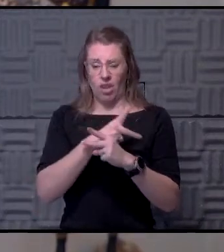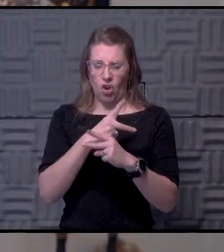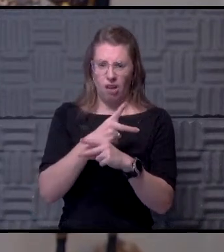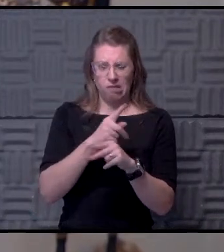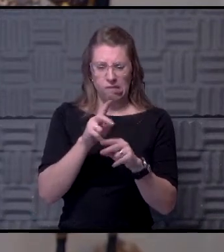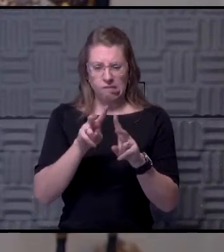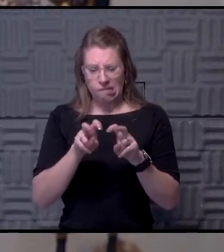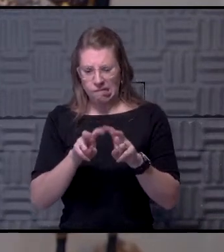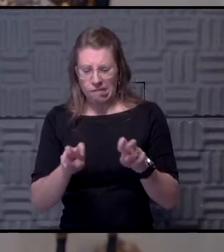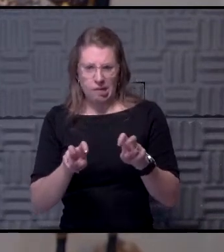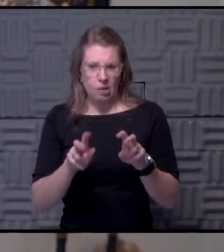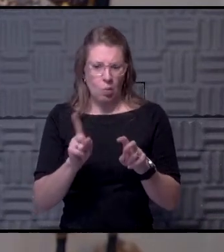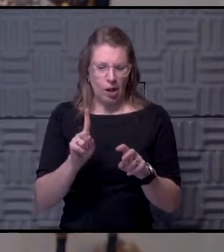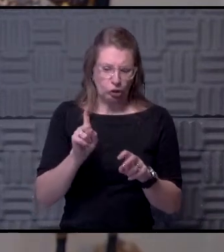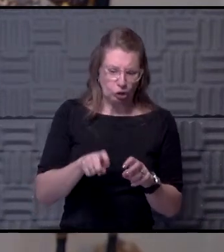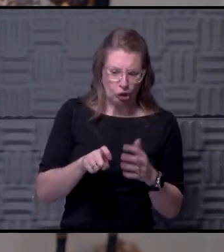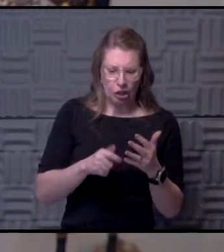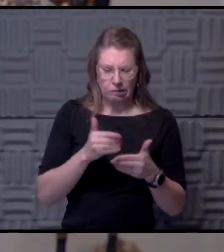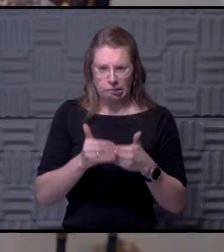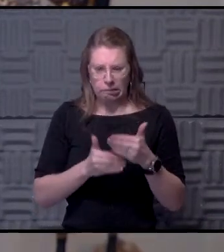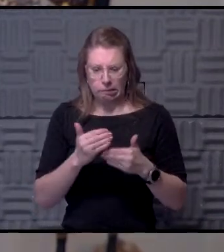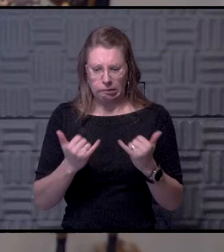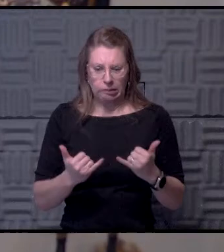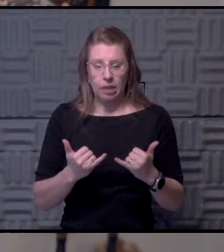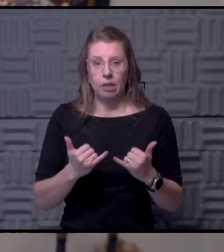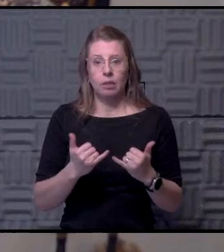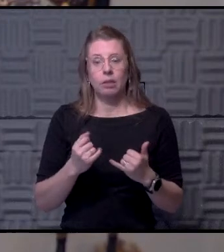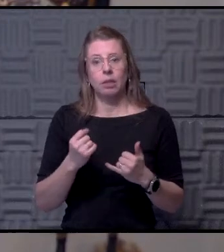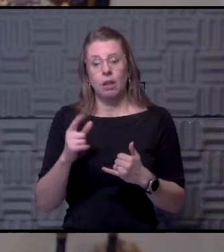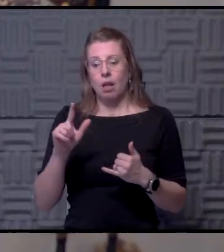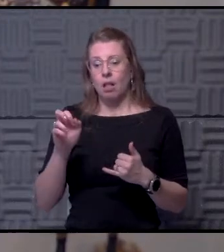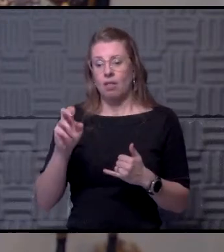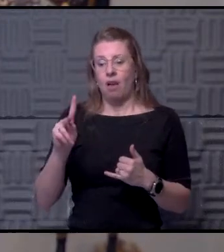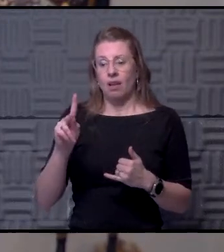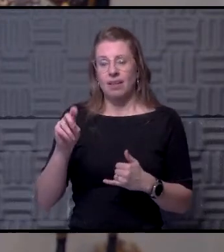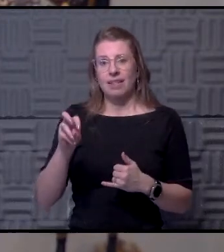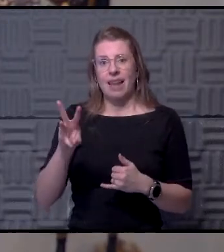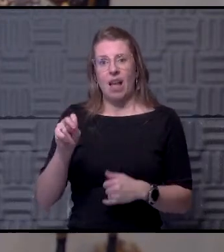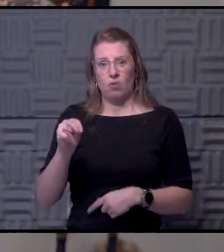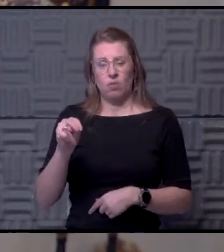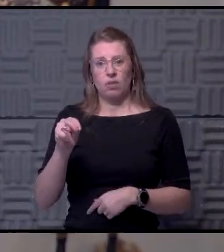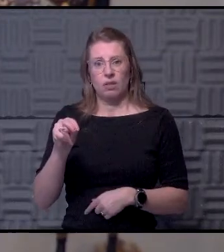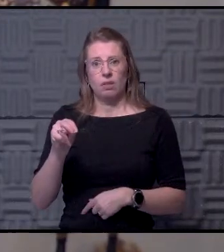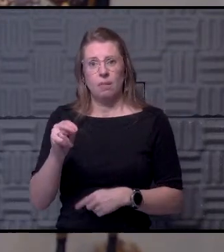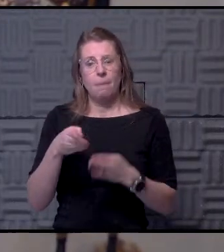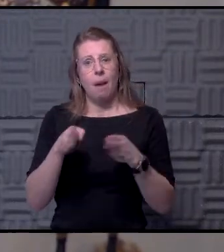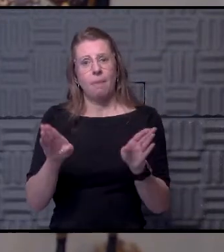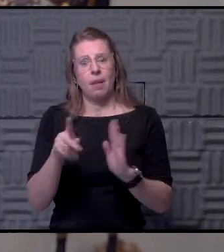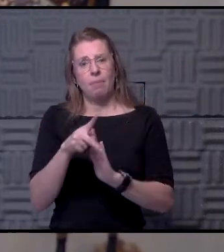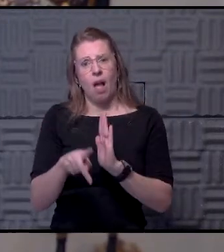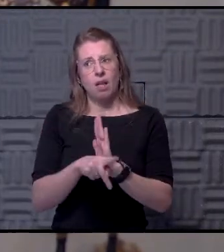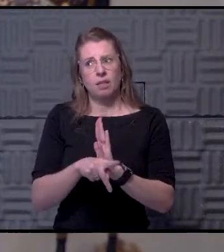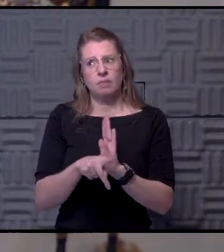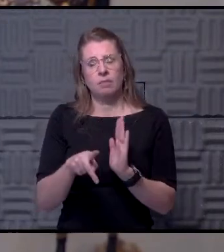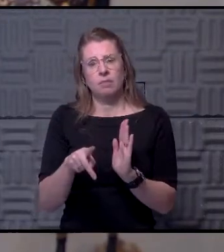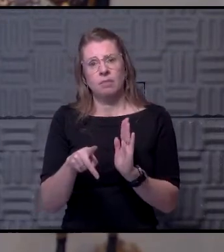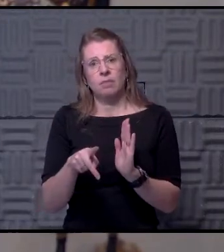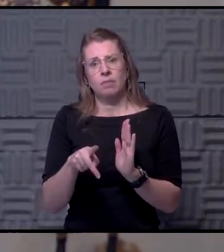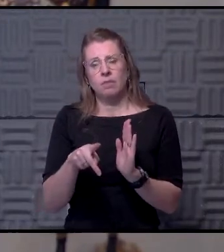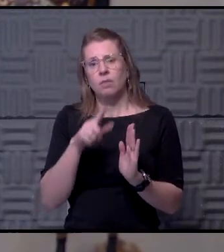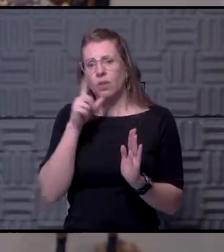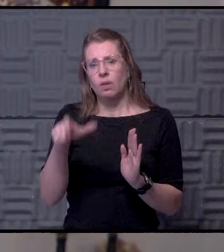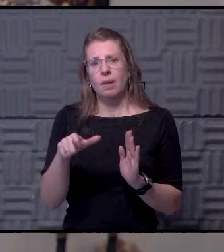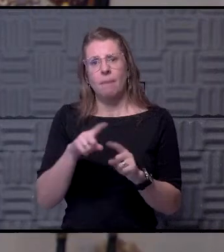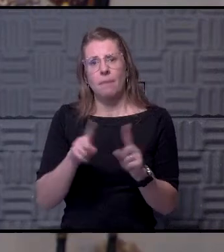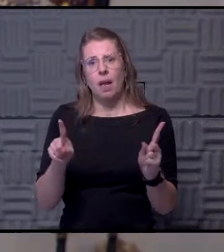should be. Someplace, lockdown, tight public policy will likely not be needed and